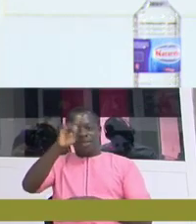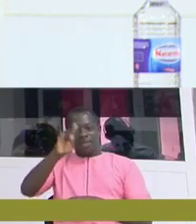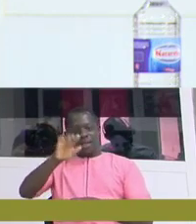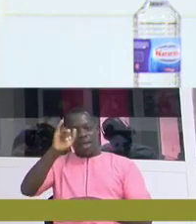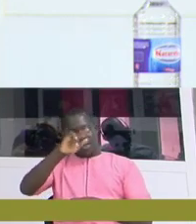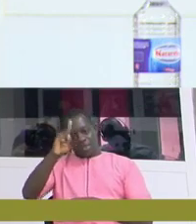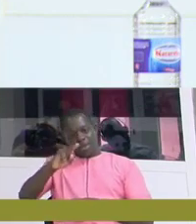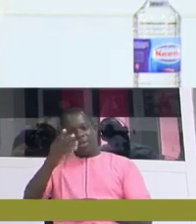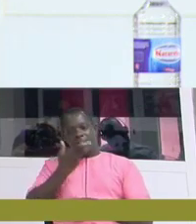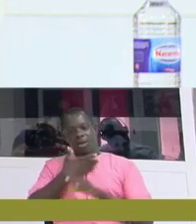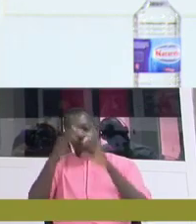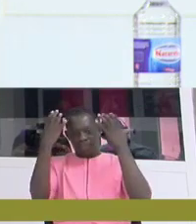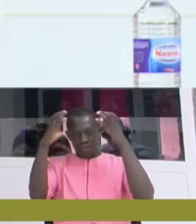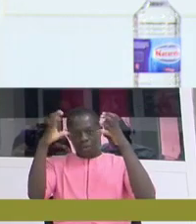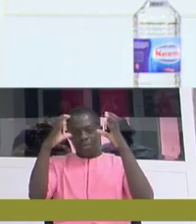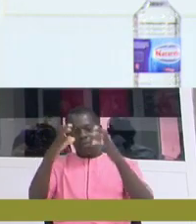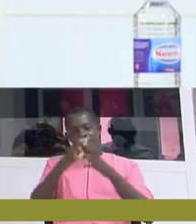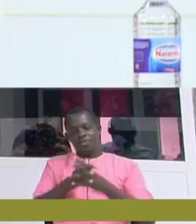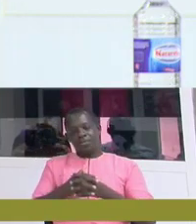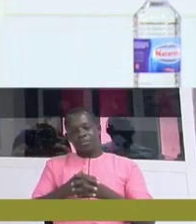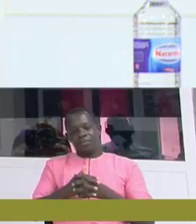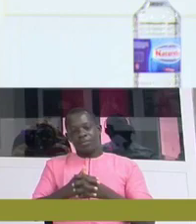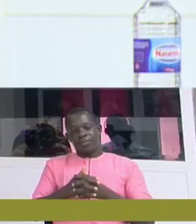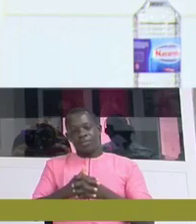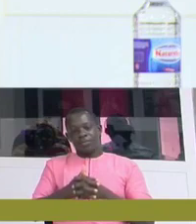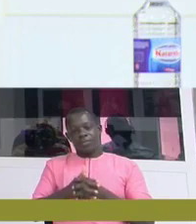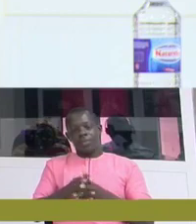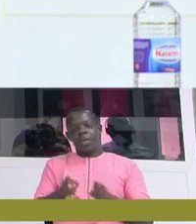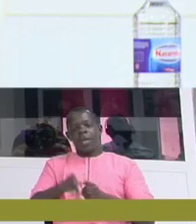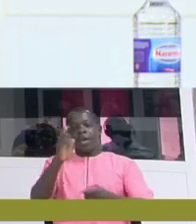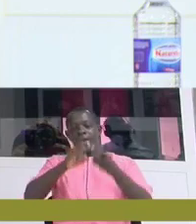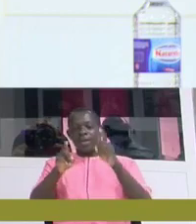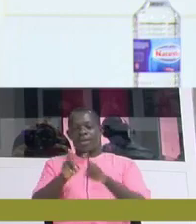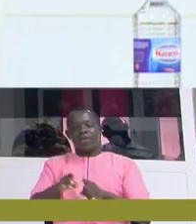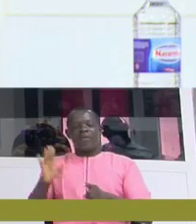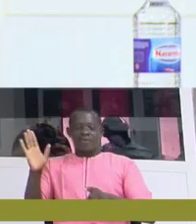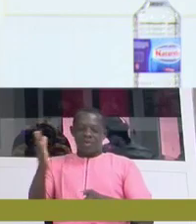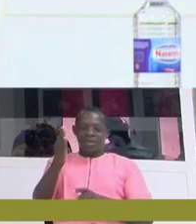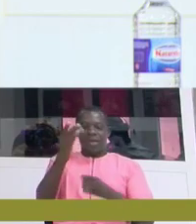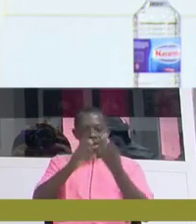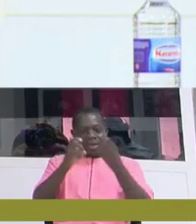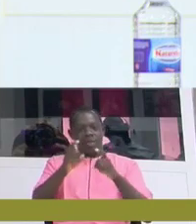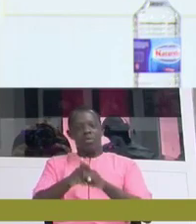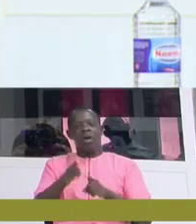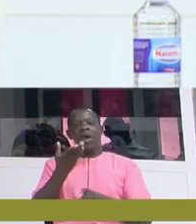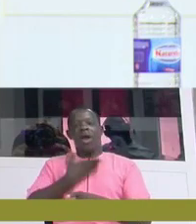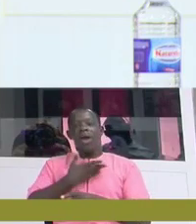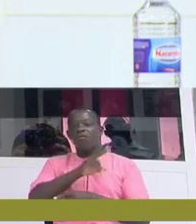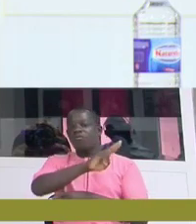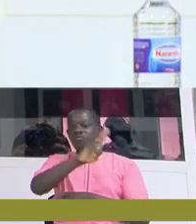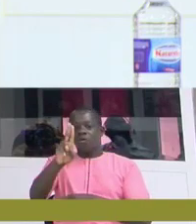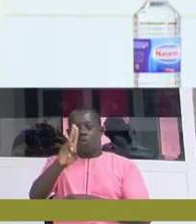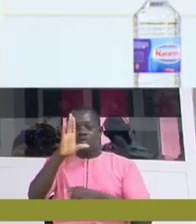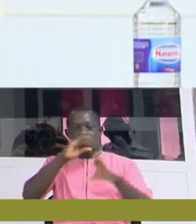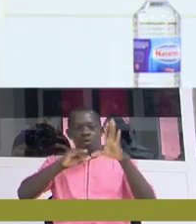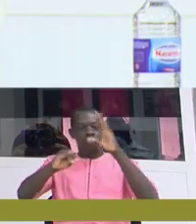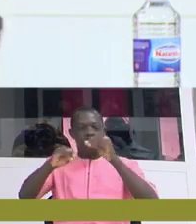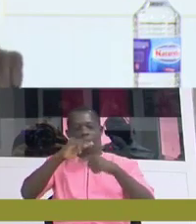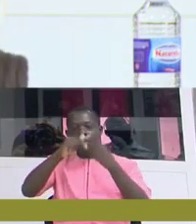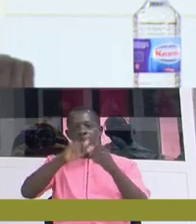problem with Assis. He hit me again. There is no Assis talking. He said, there is no Assis